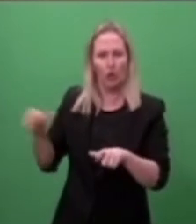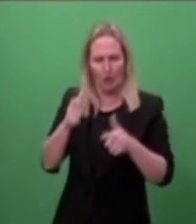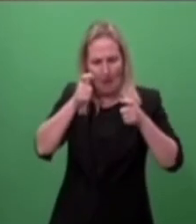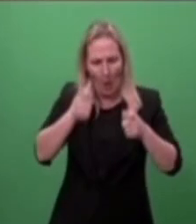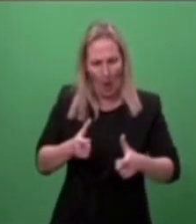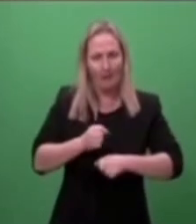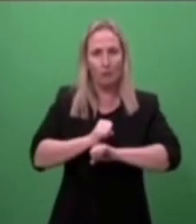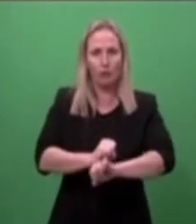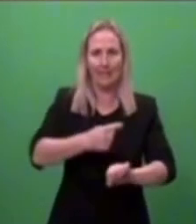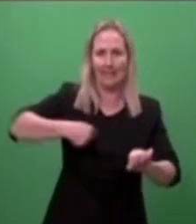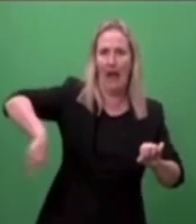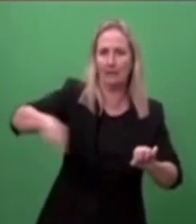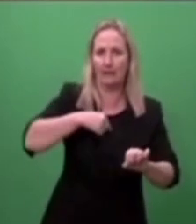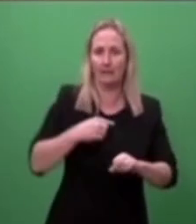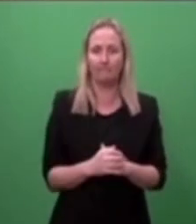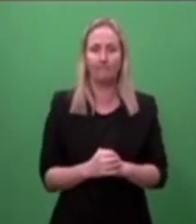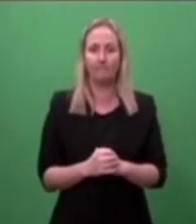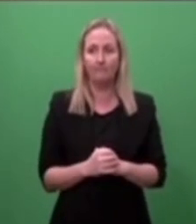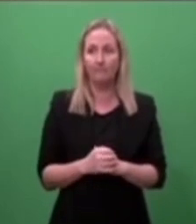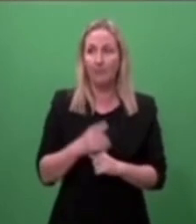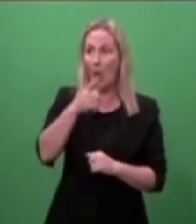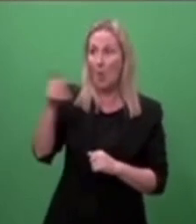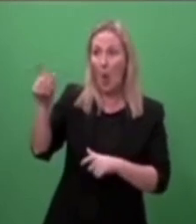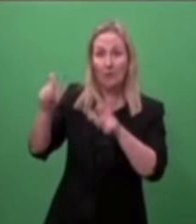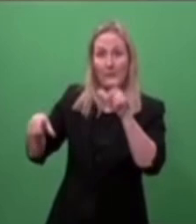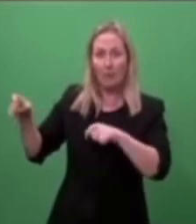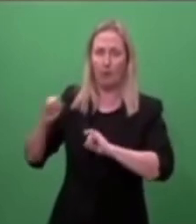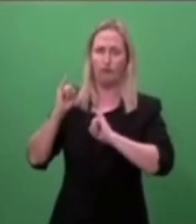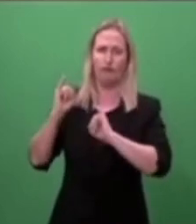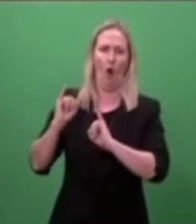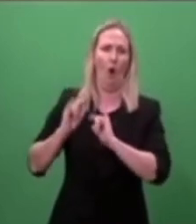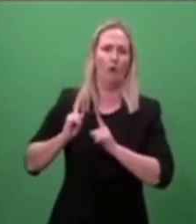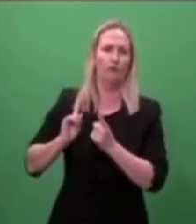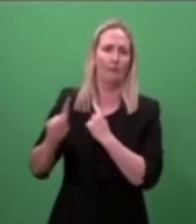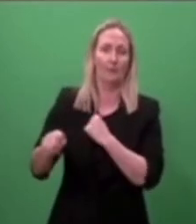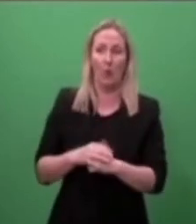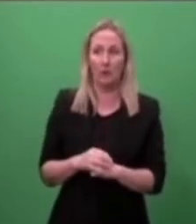Through inadequate responses by those who knew,